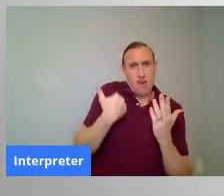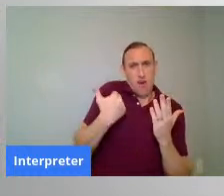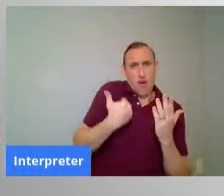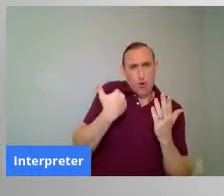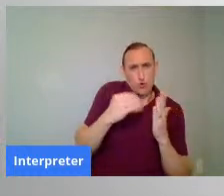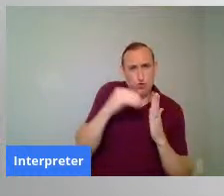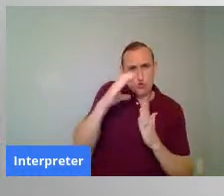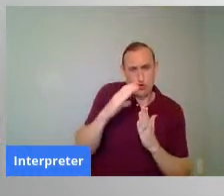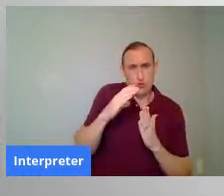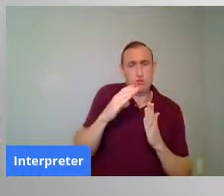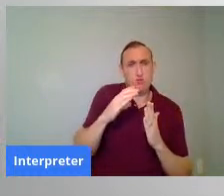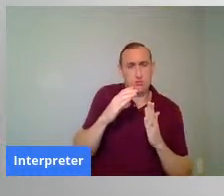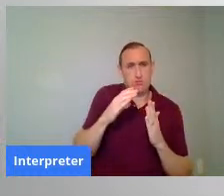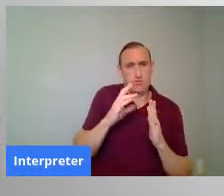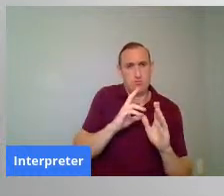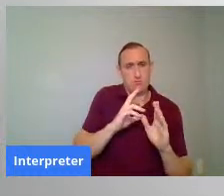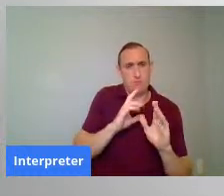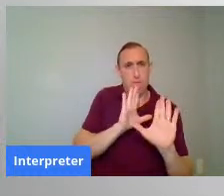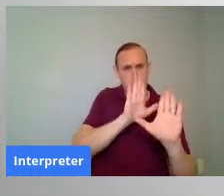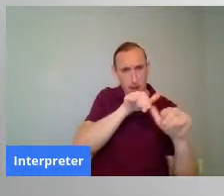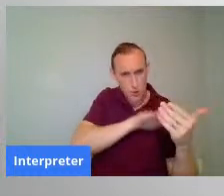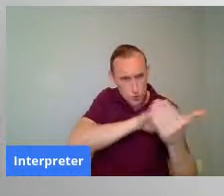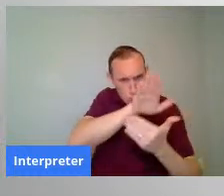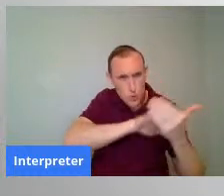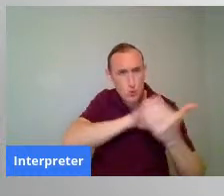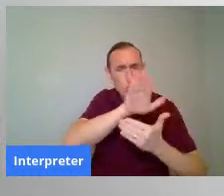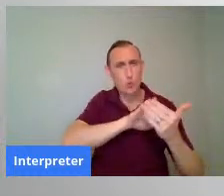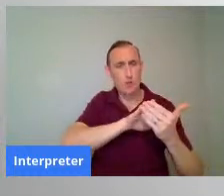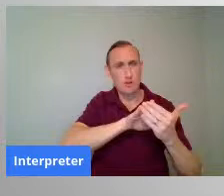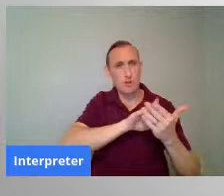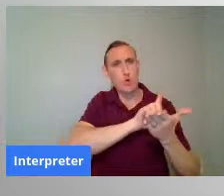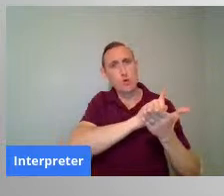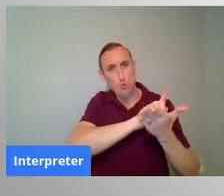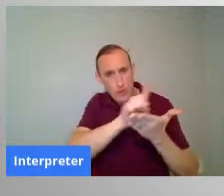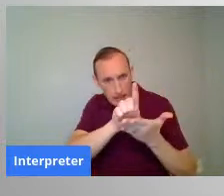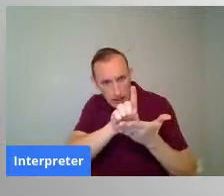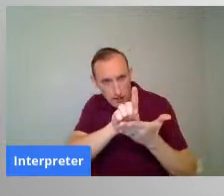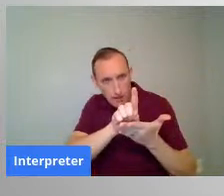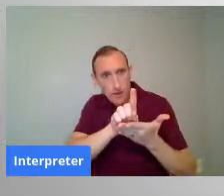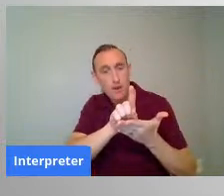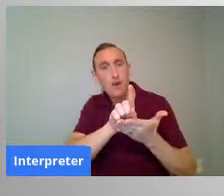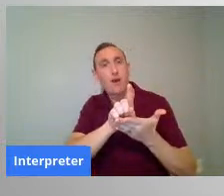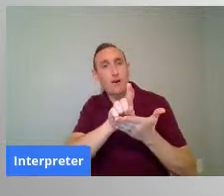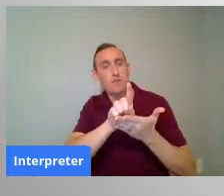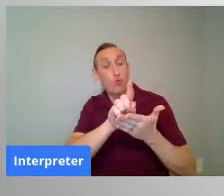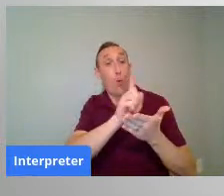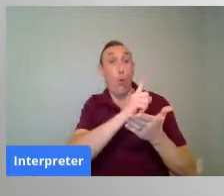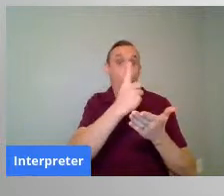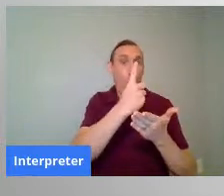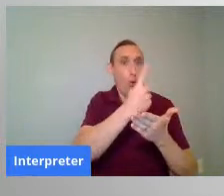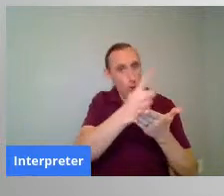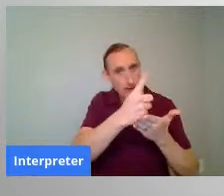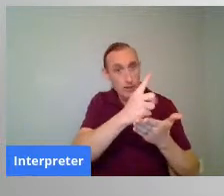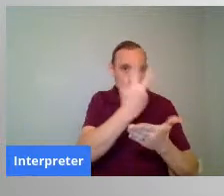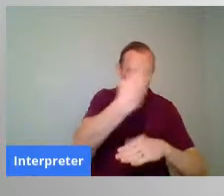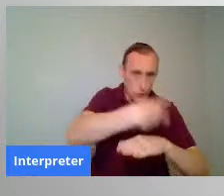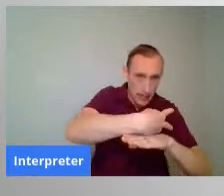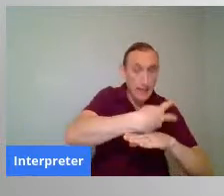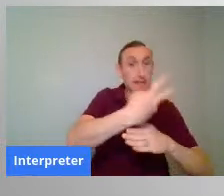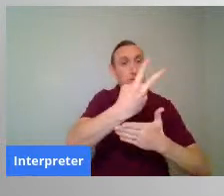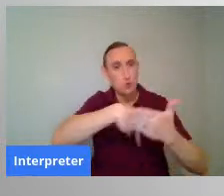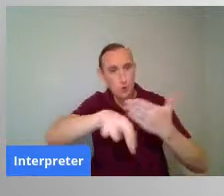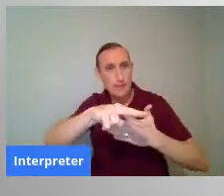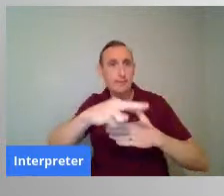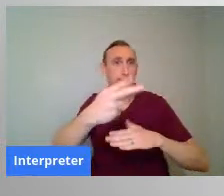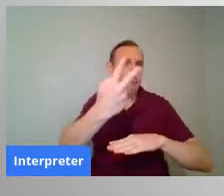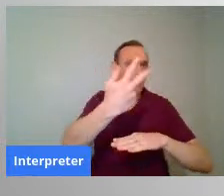against what we're seeing as evidence that schools, if done safely, can actually be spots where there